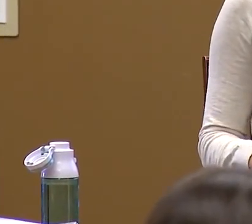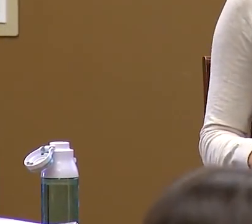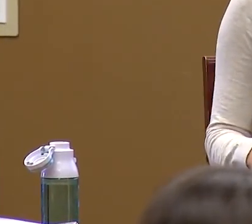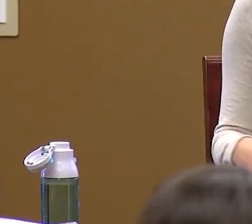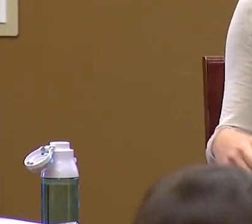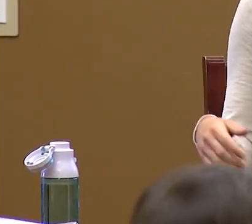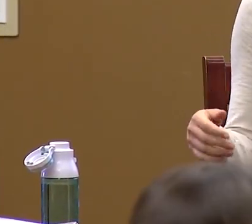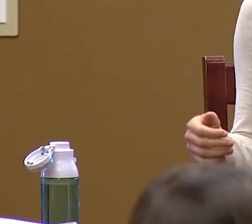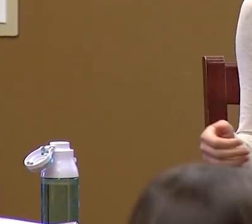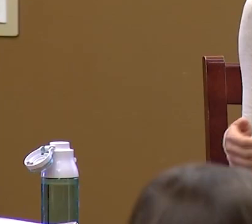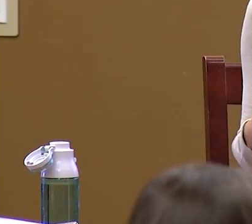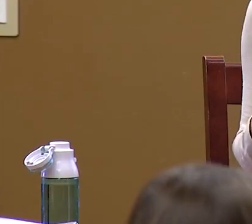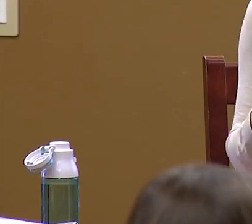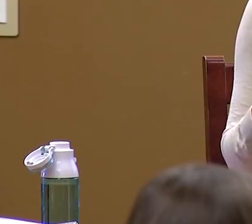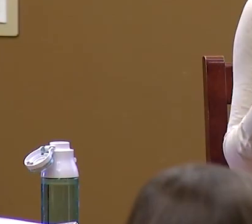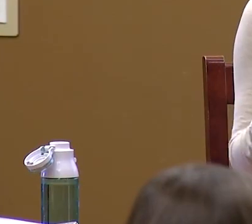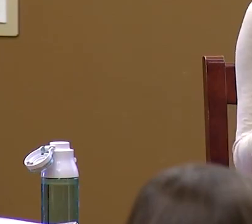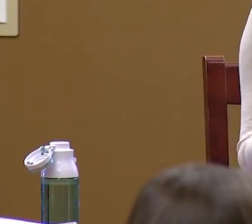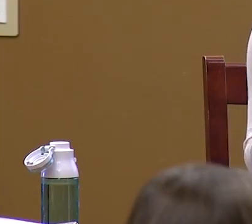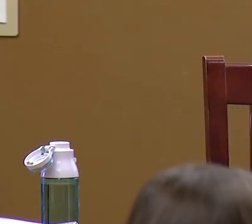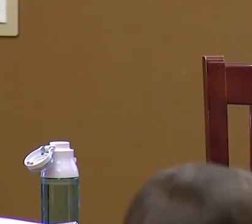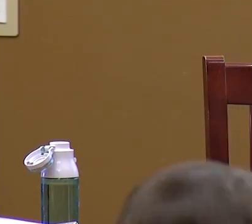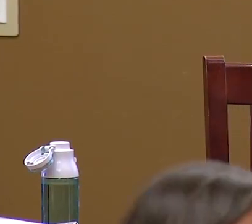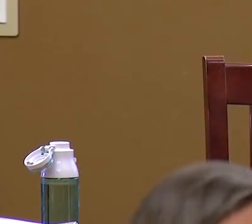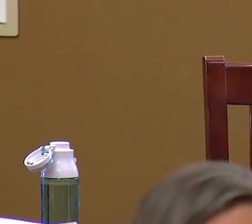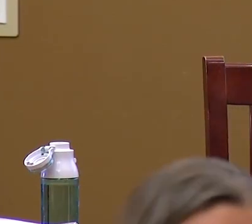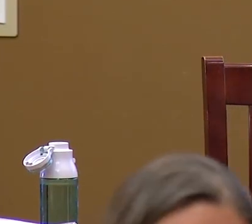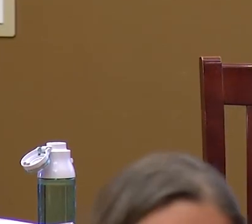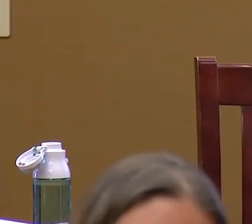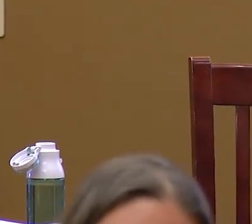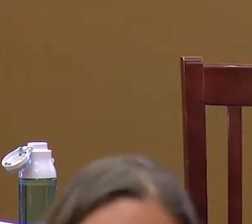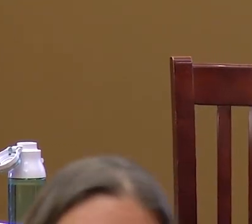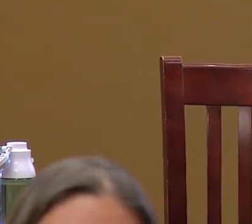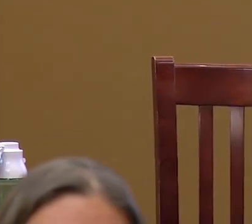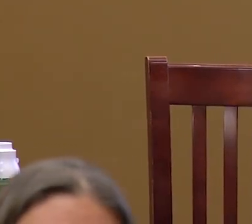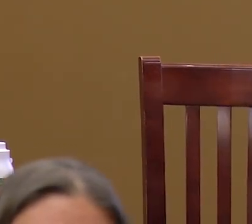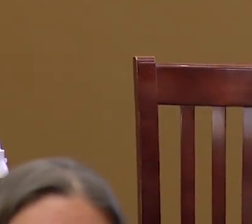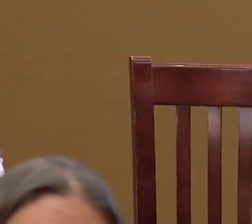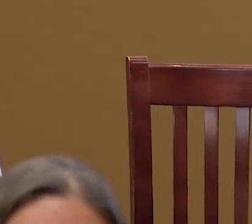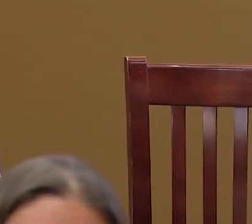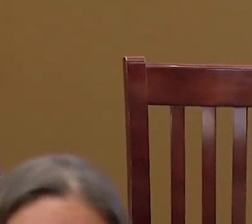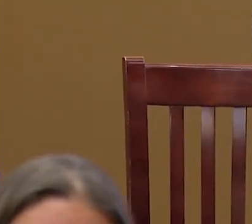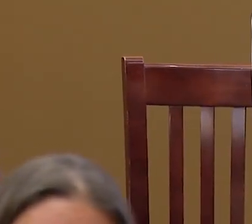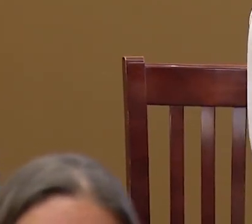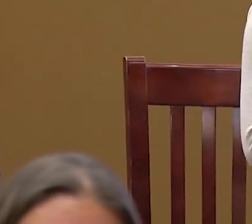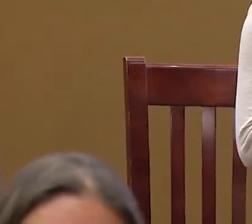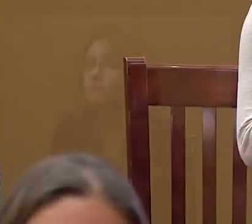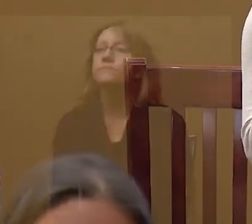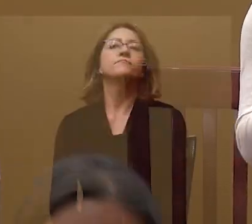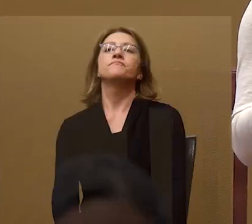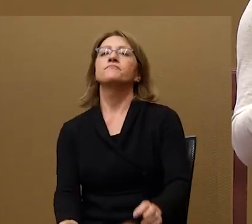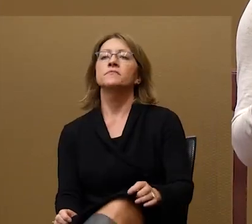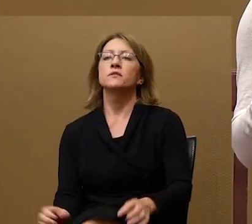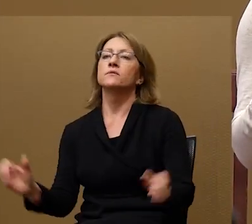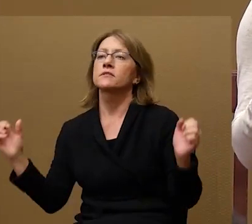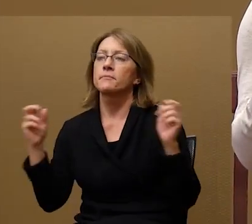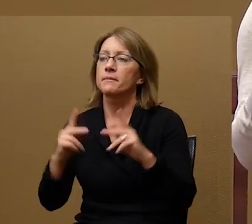have different things. Even a lot of us have different sensory needs that are going on. So now,